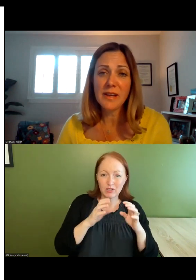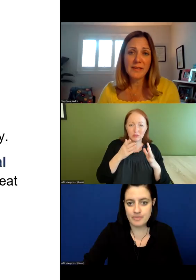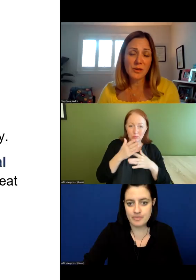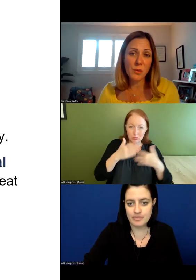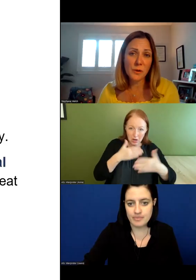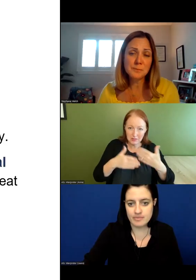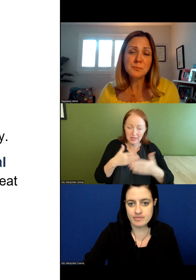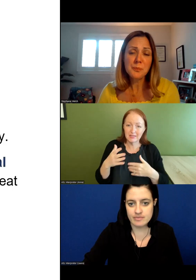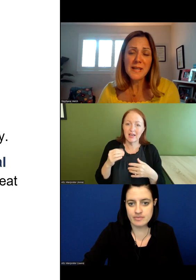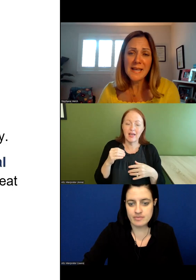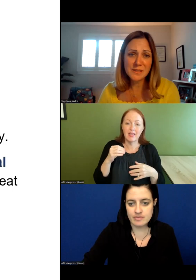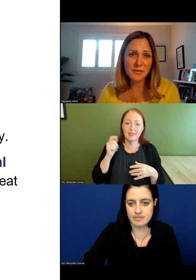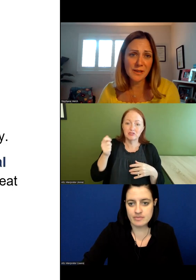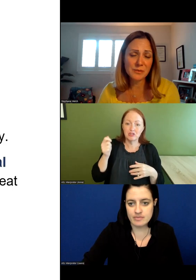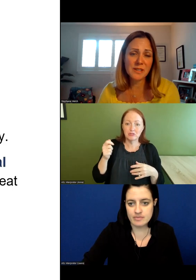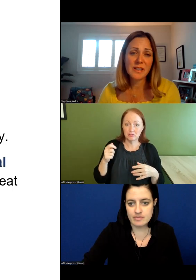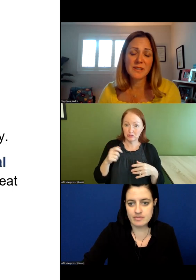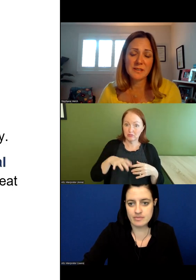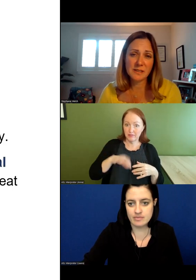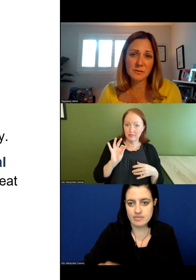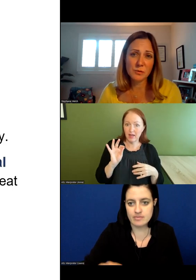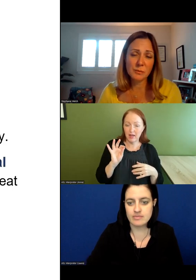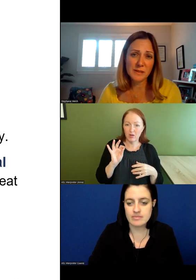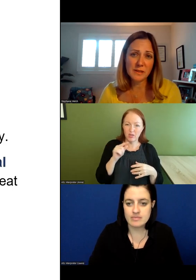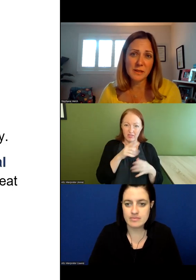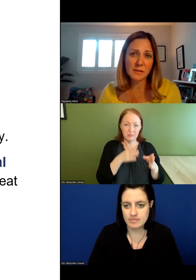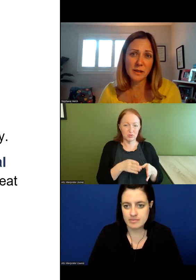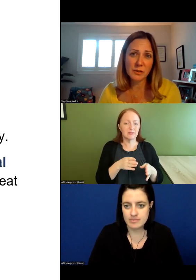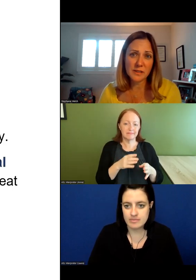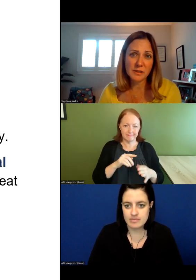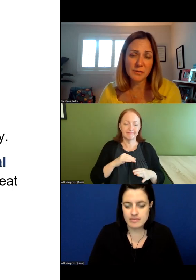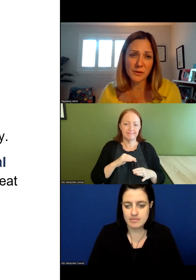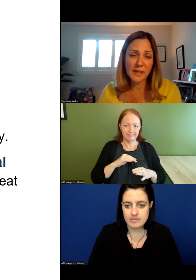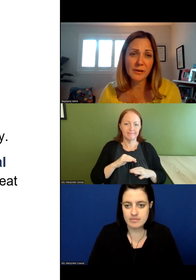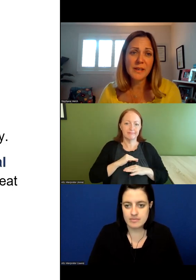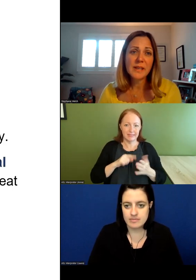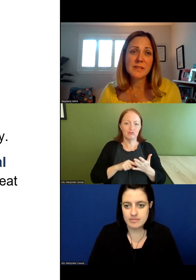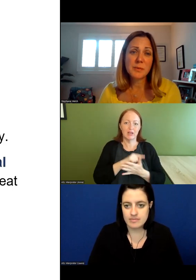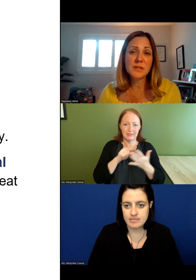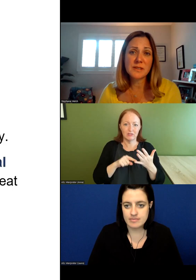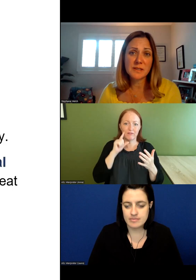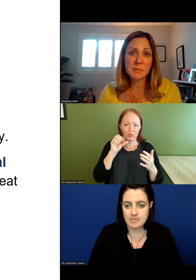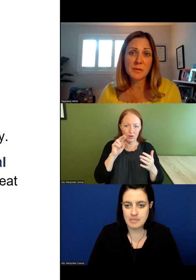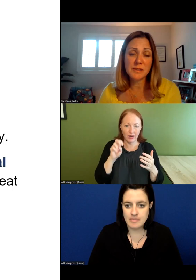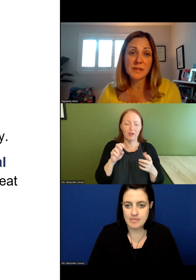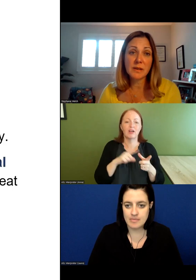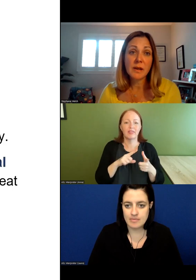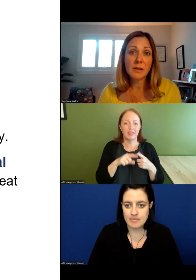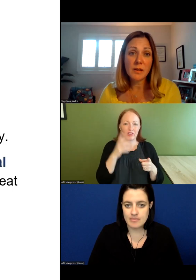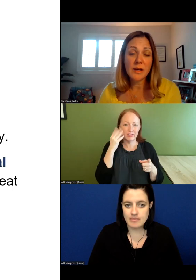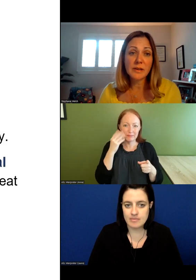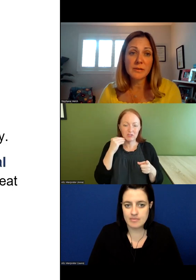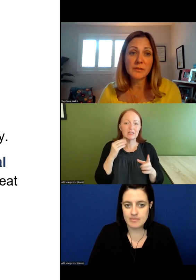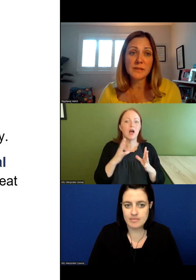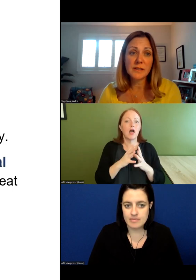and the court has found that this individual meets the criteria for care, this person is experiencing